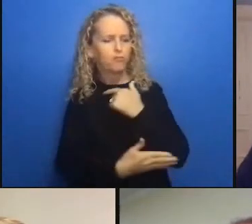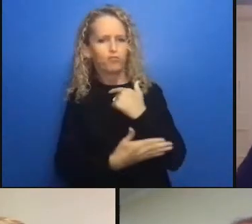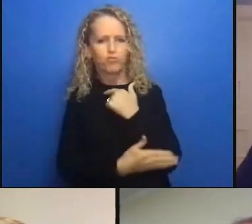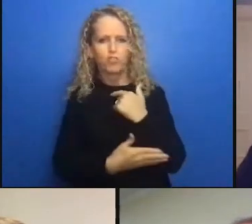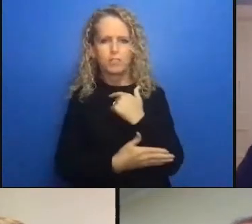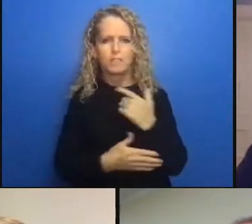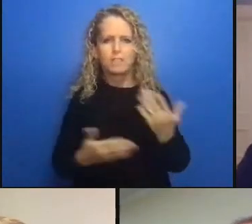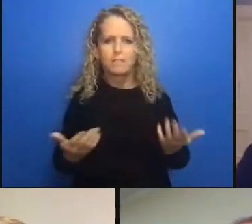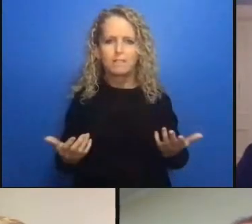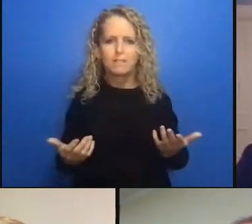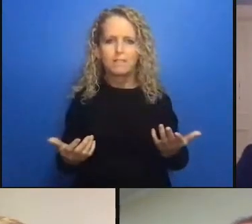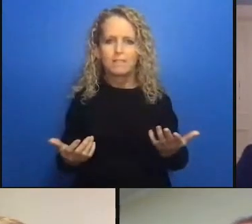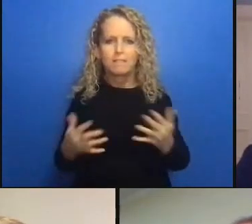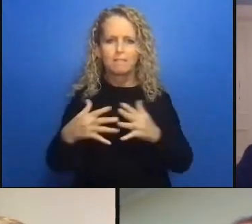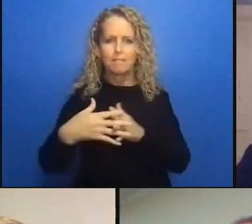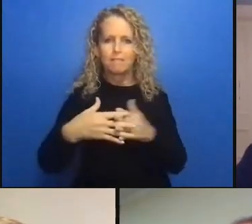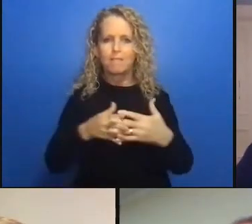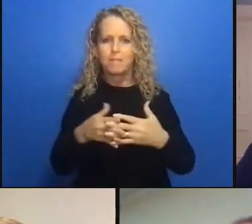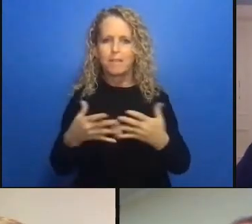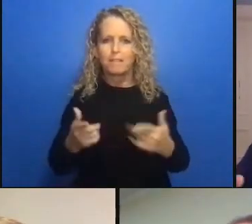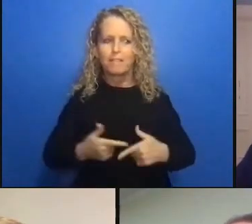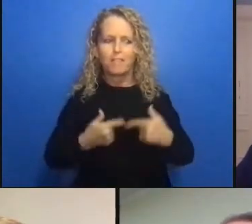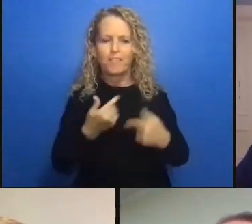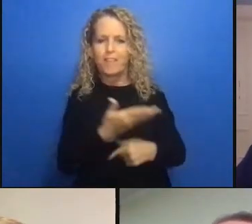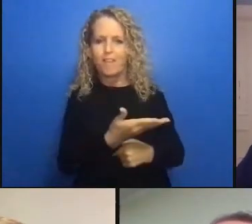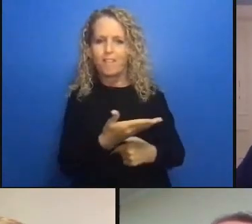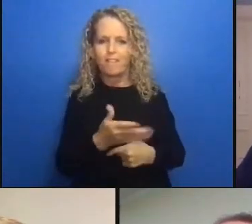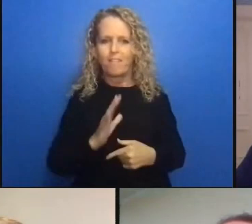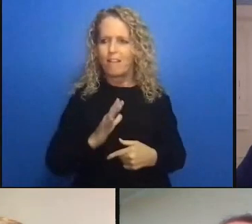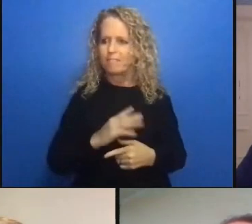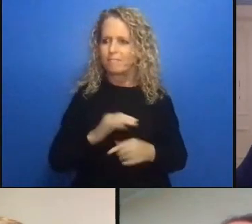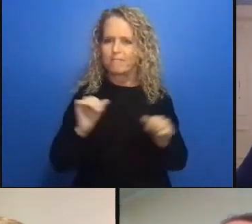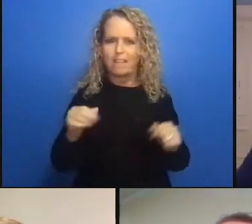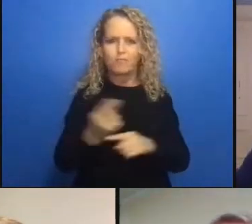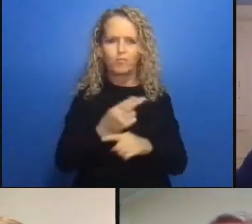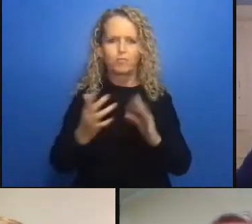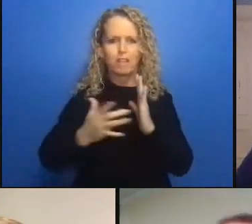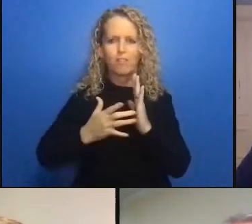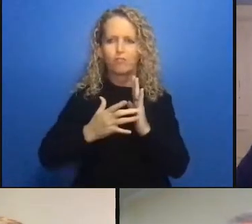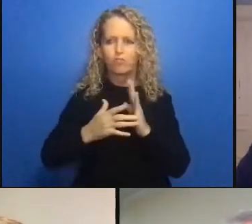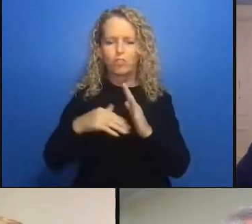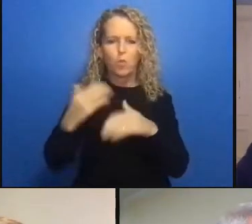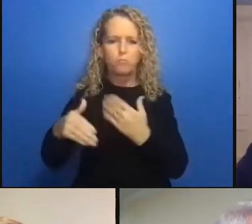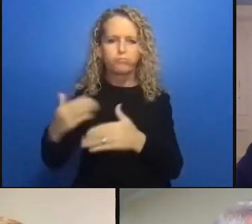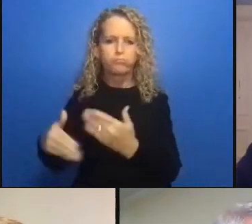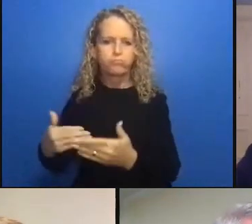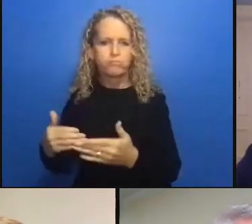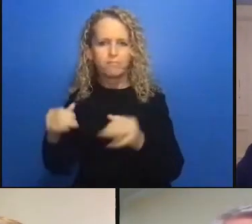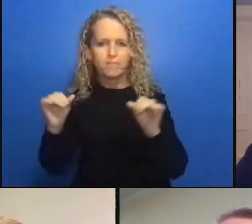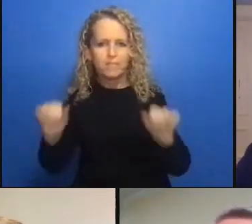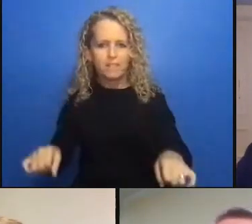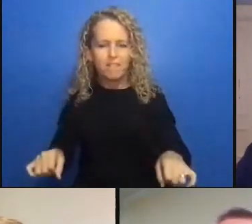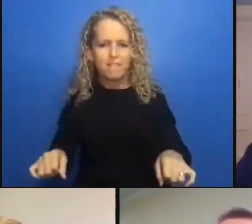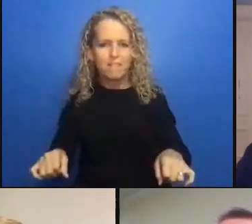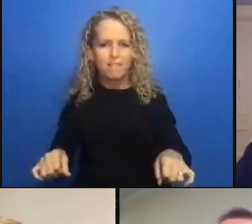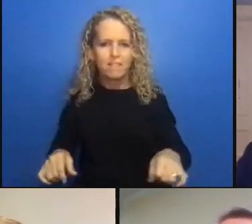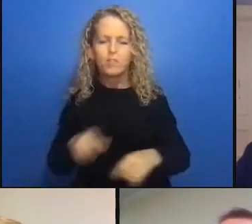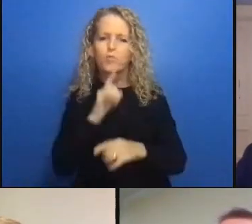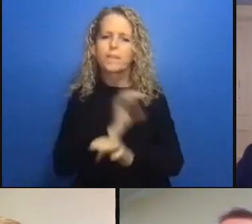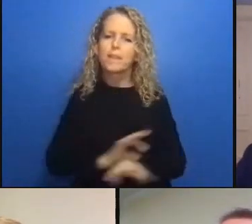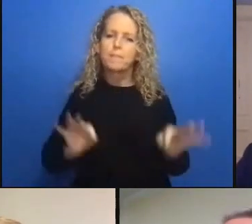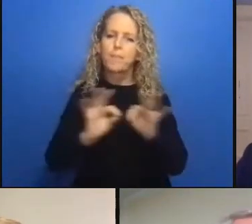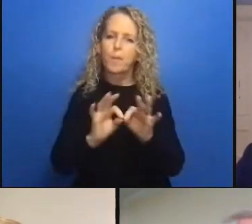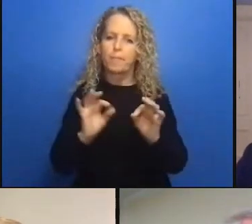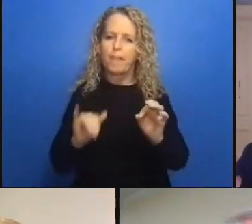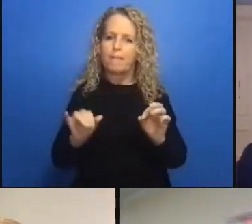possible. So, you know, I think there's a chance to even out opportunity among